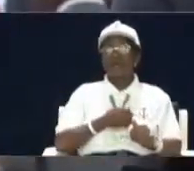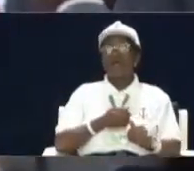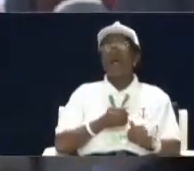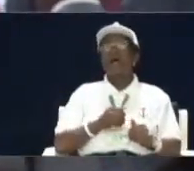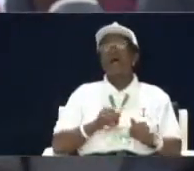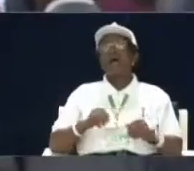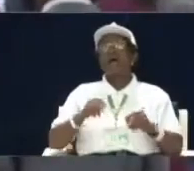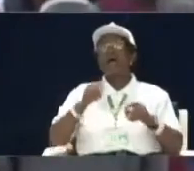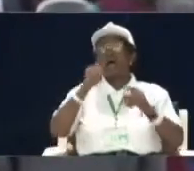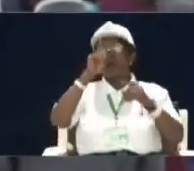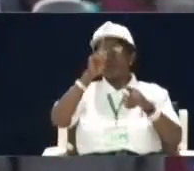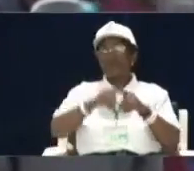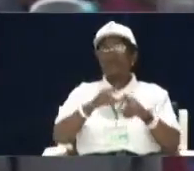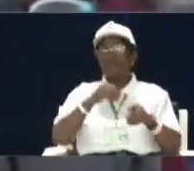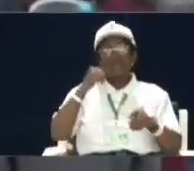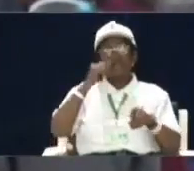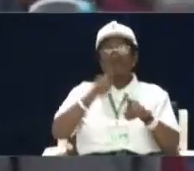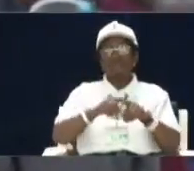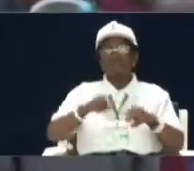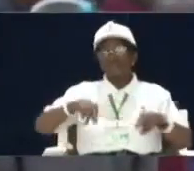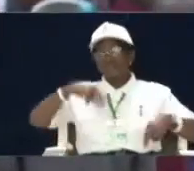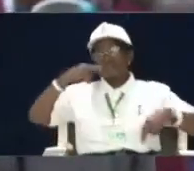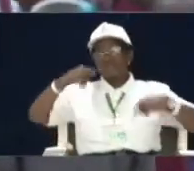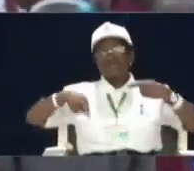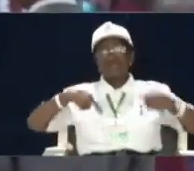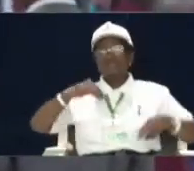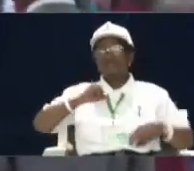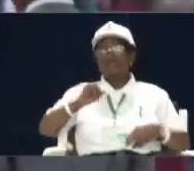rejoicing with them. You can shake